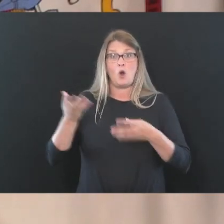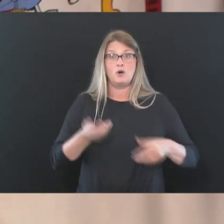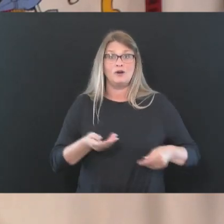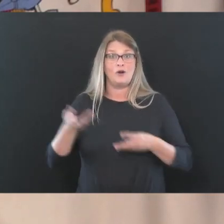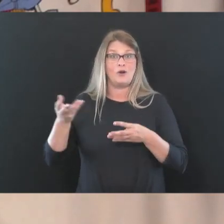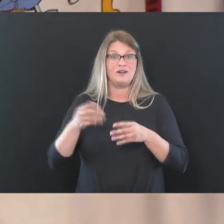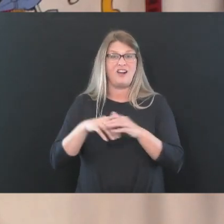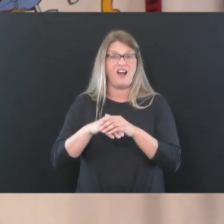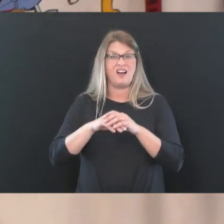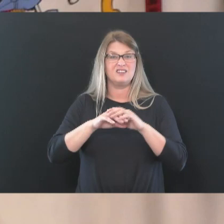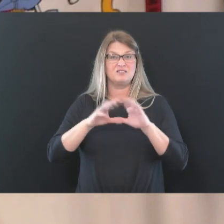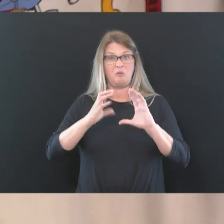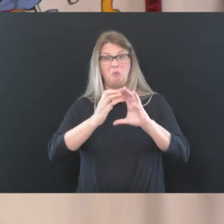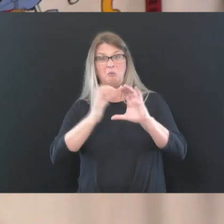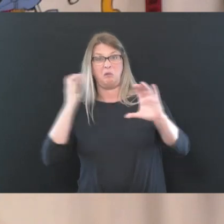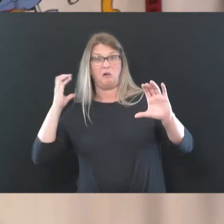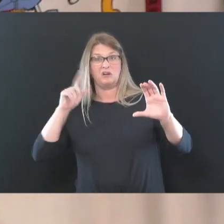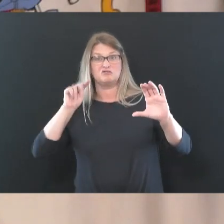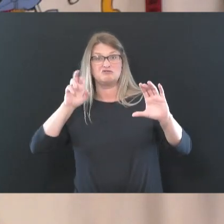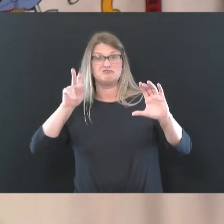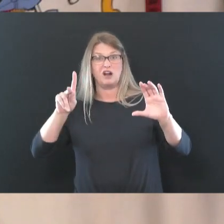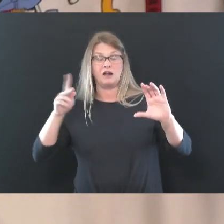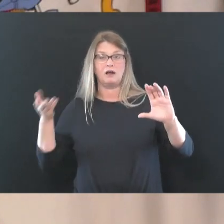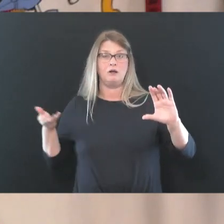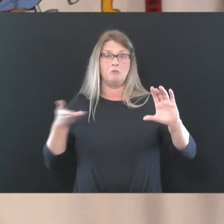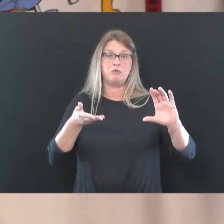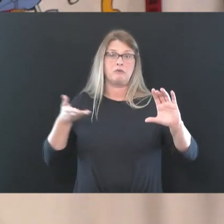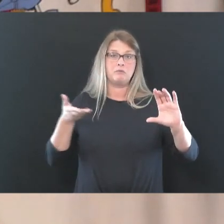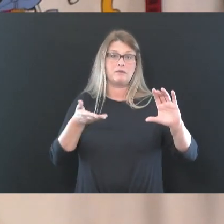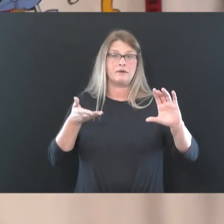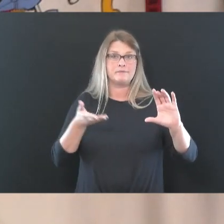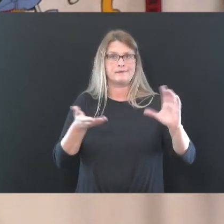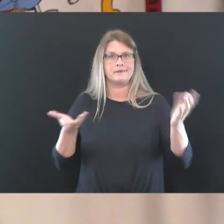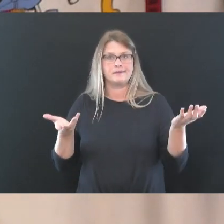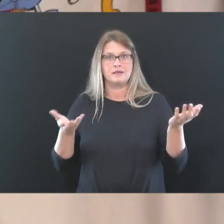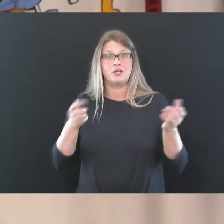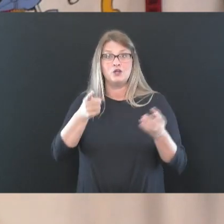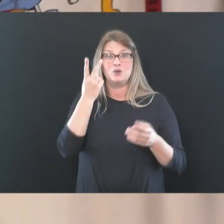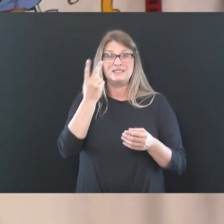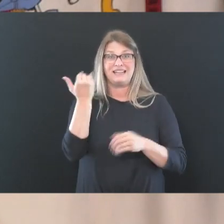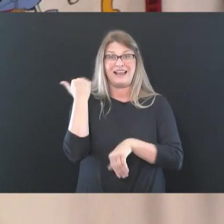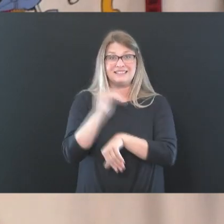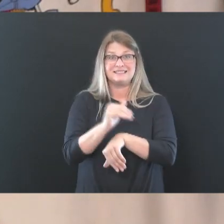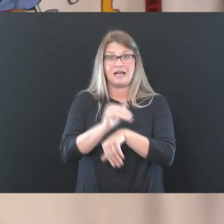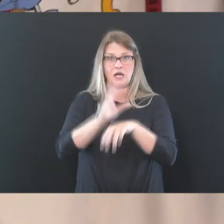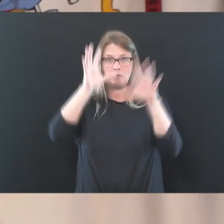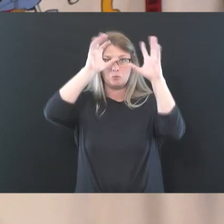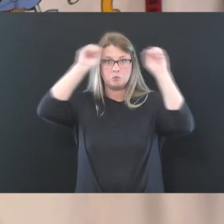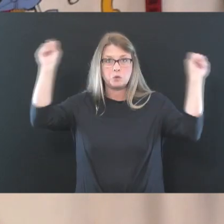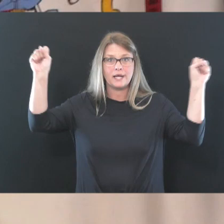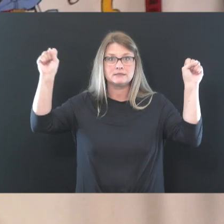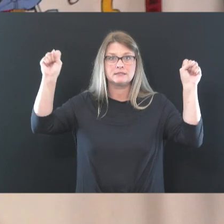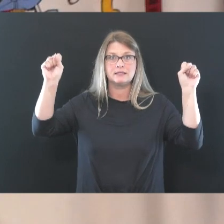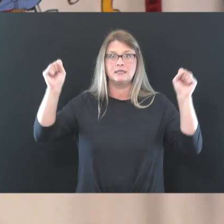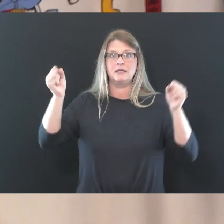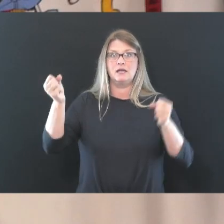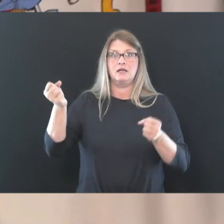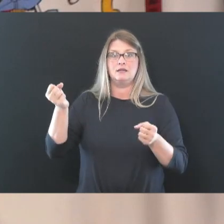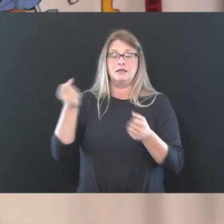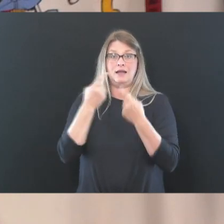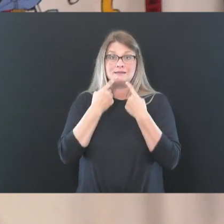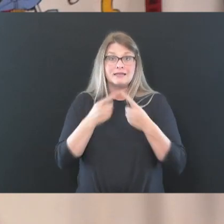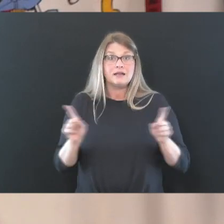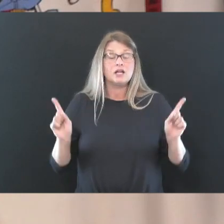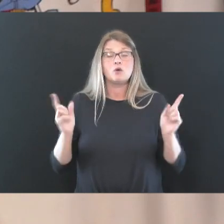City. And it's bad stuff. And you saw last night our president come out and give us what he said